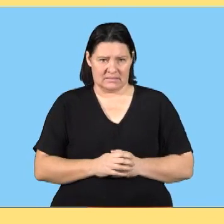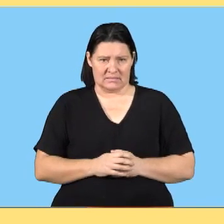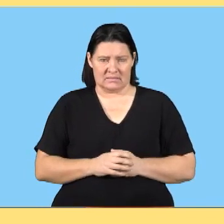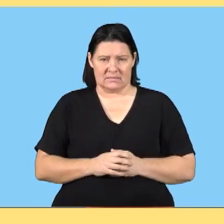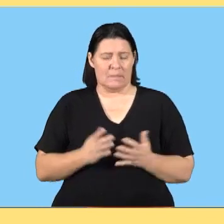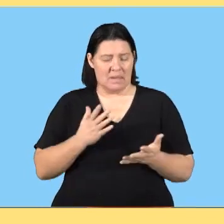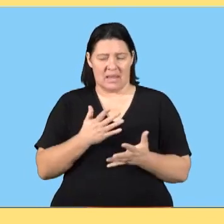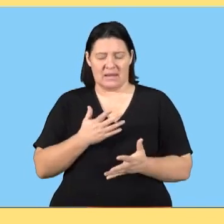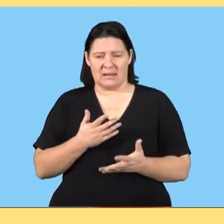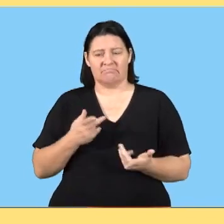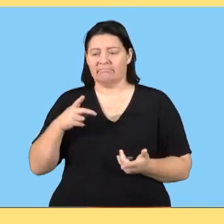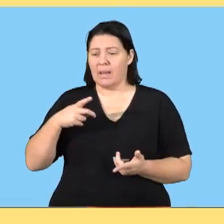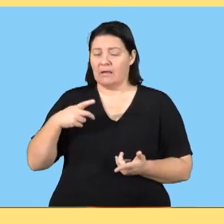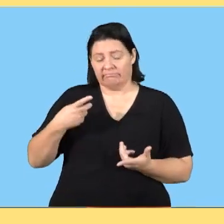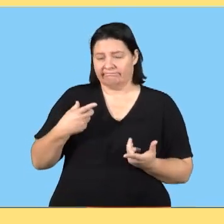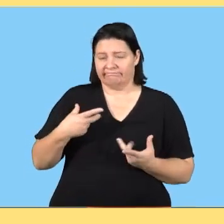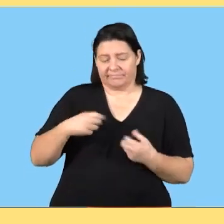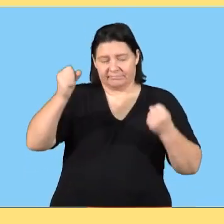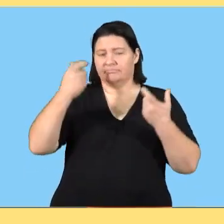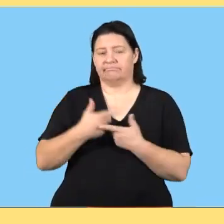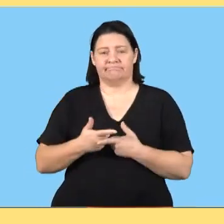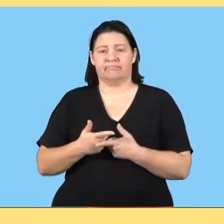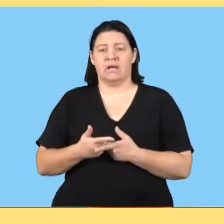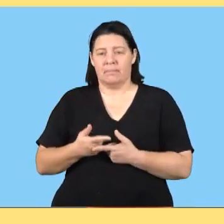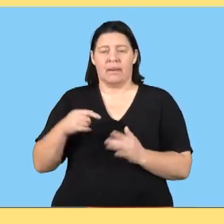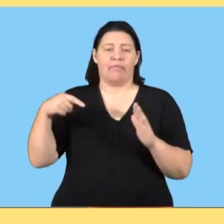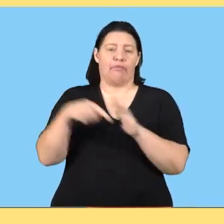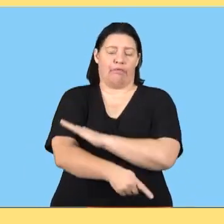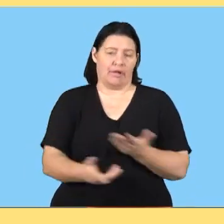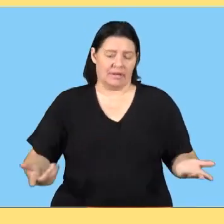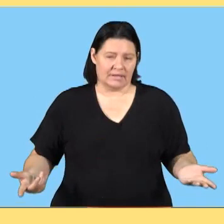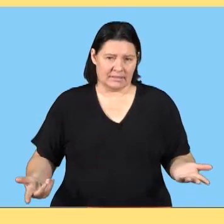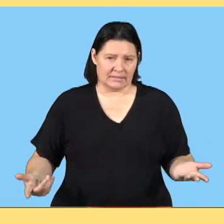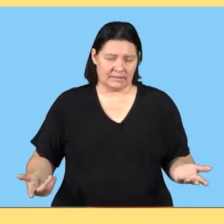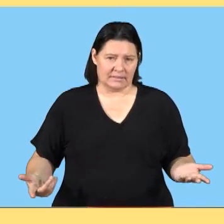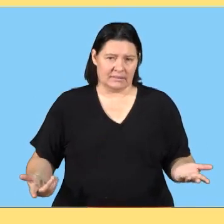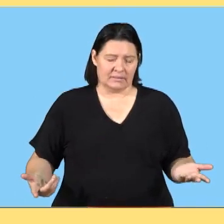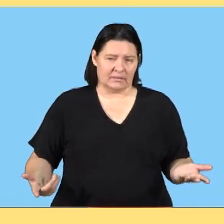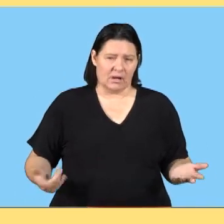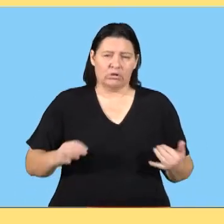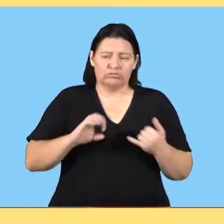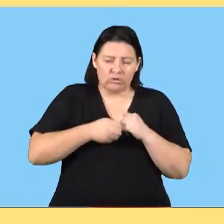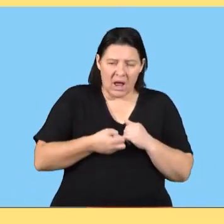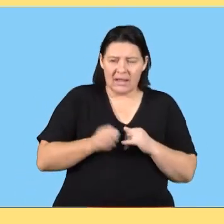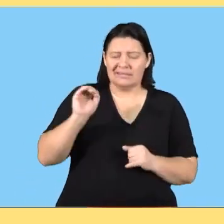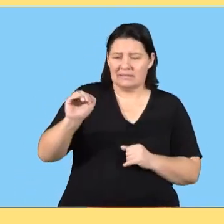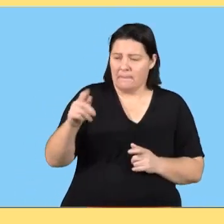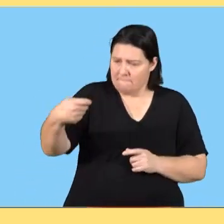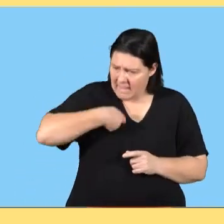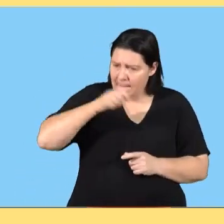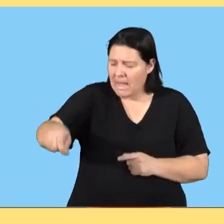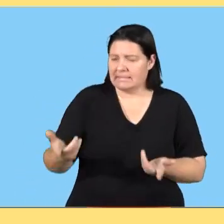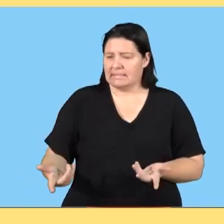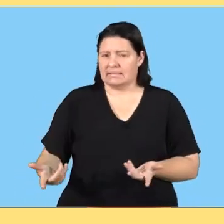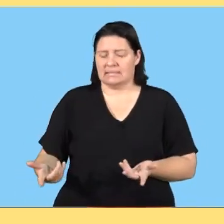is an irrecoverable debt. So all effort would have been made to try to locate the debtor and make